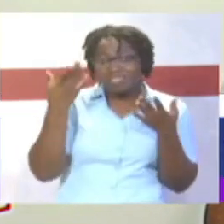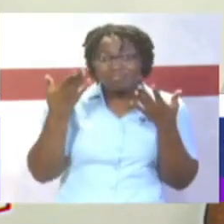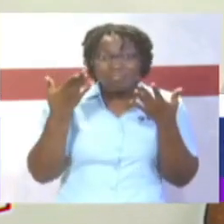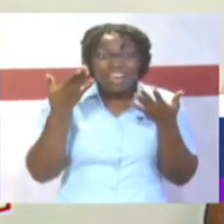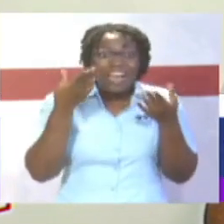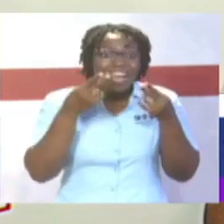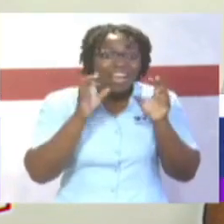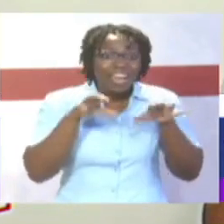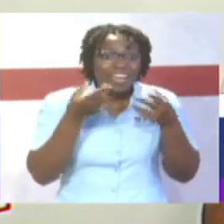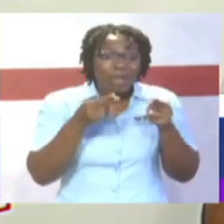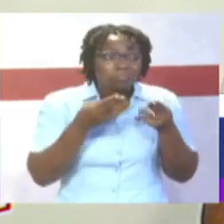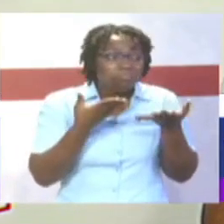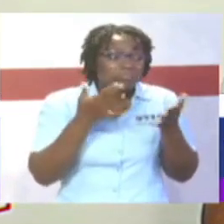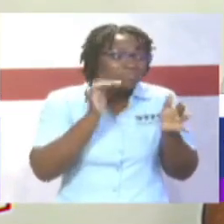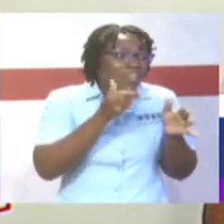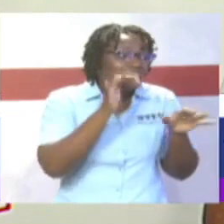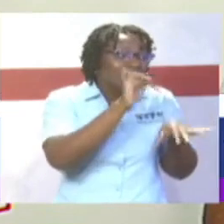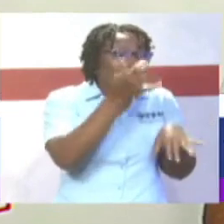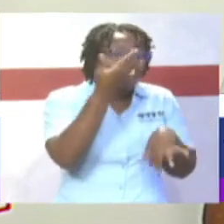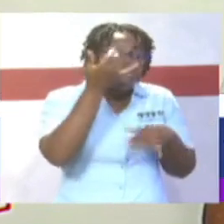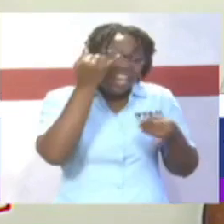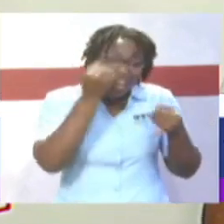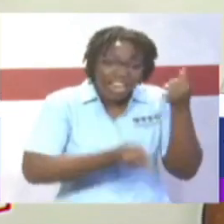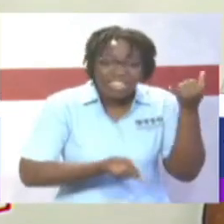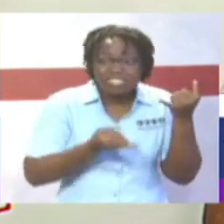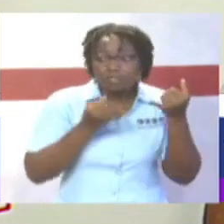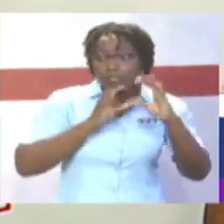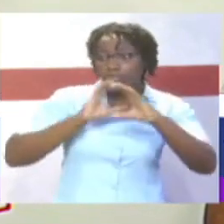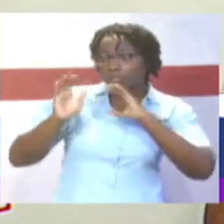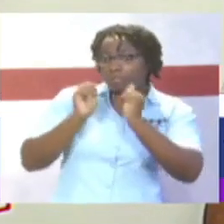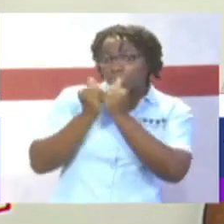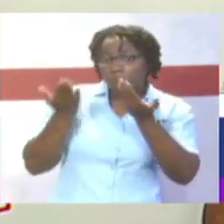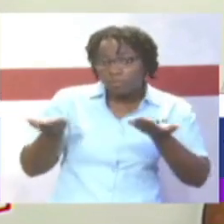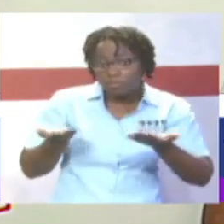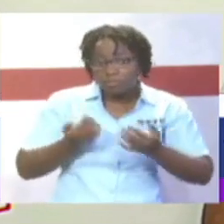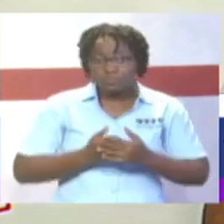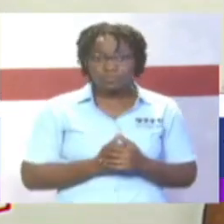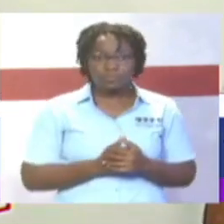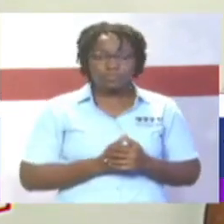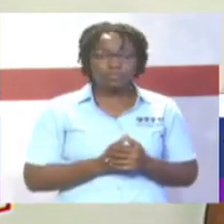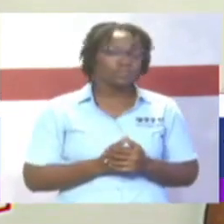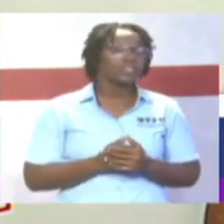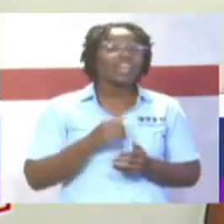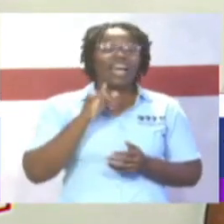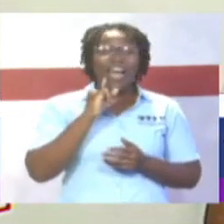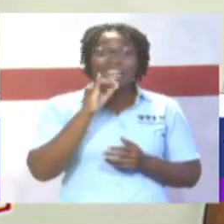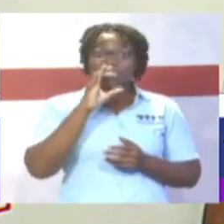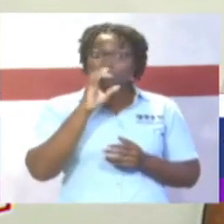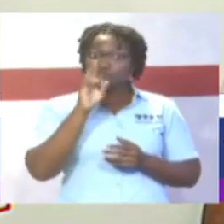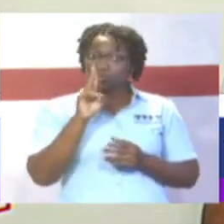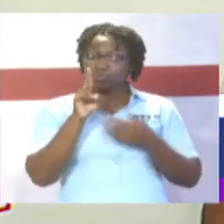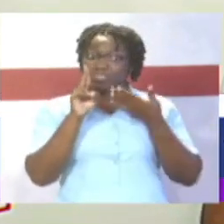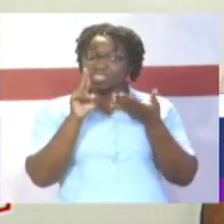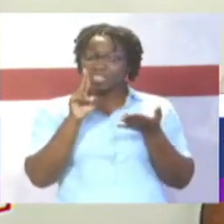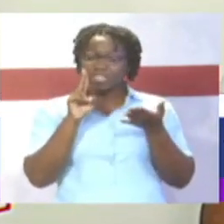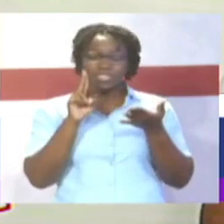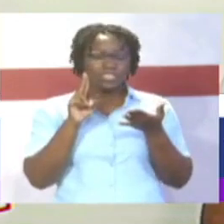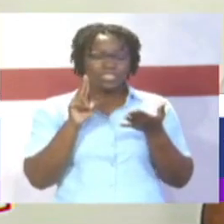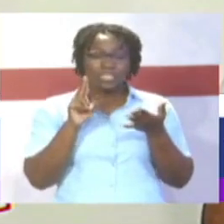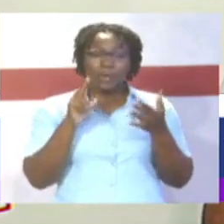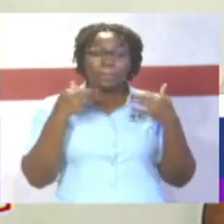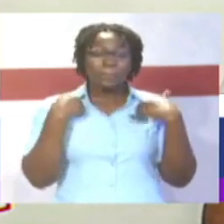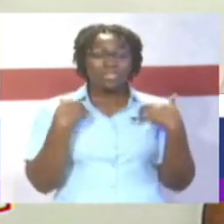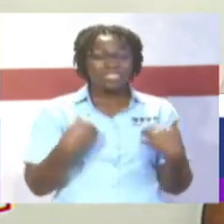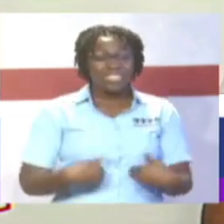last. A day in the ICU is physically and emotionally exhausting. We